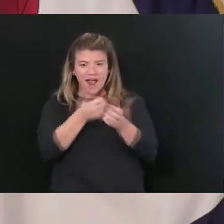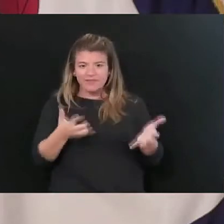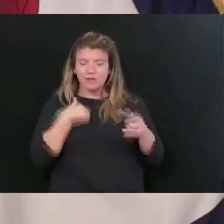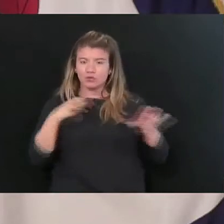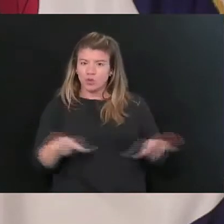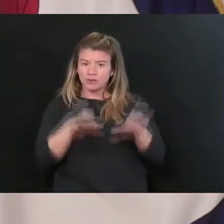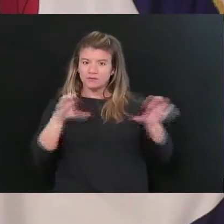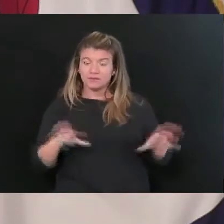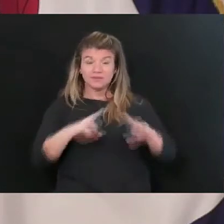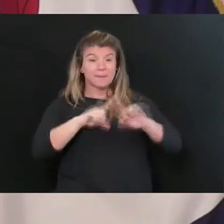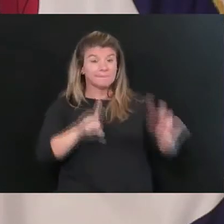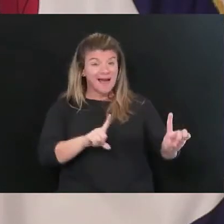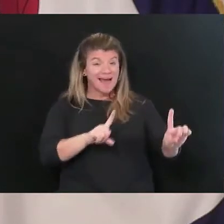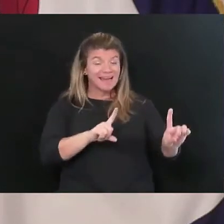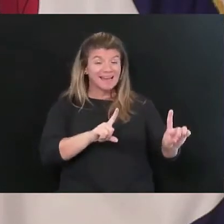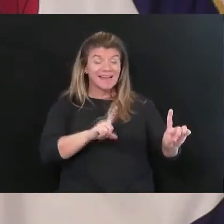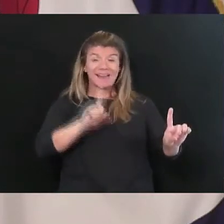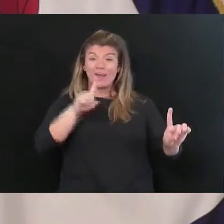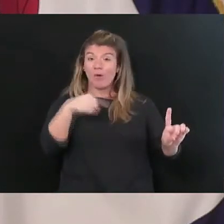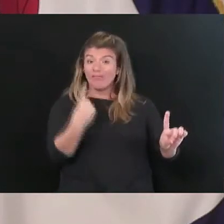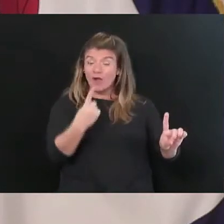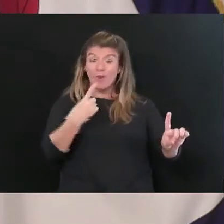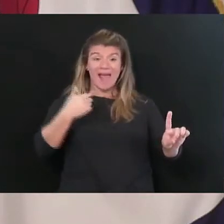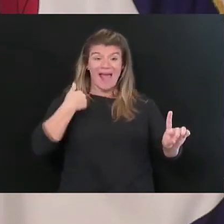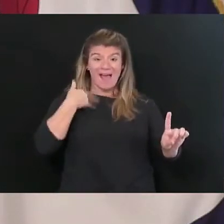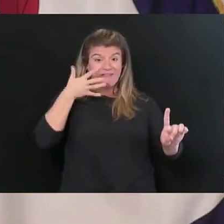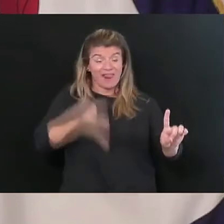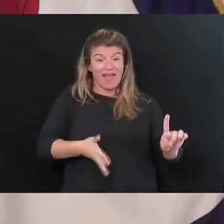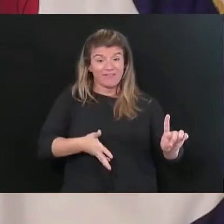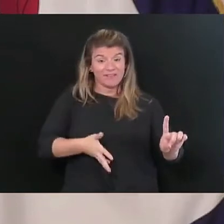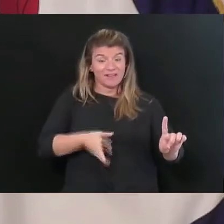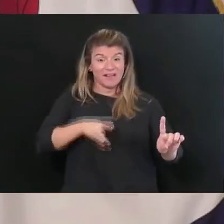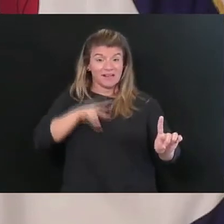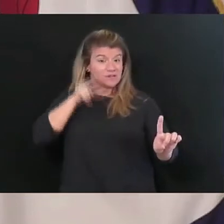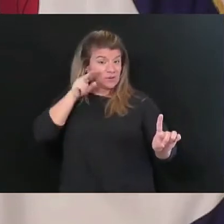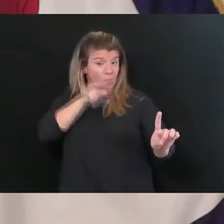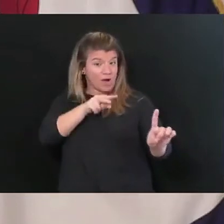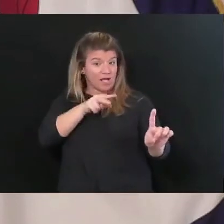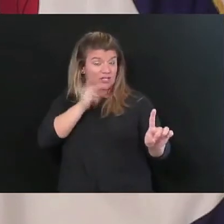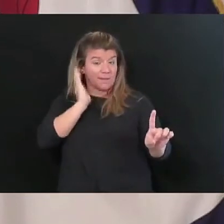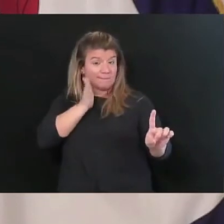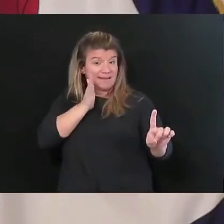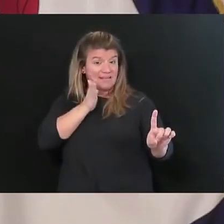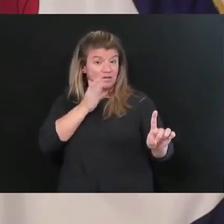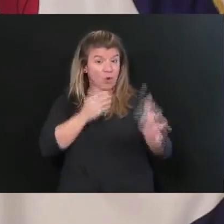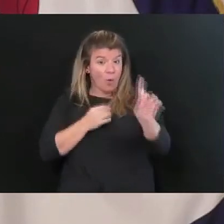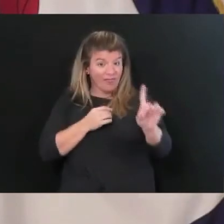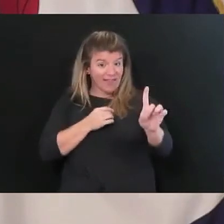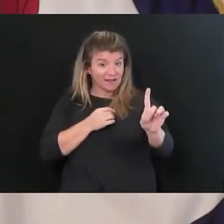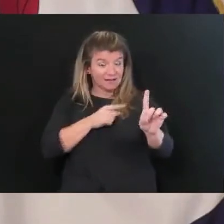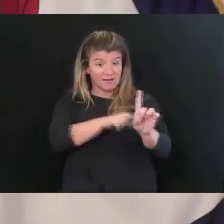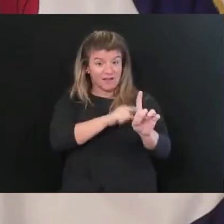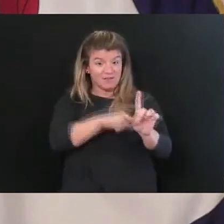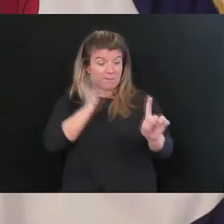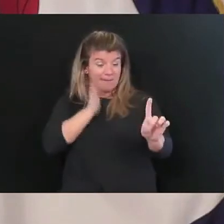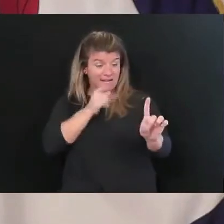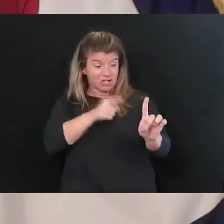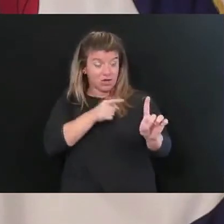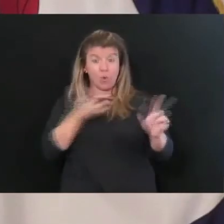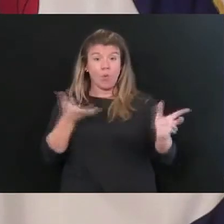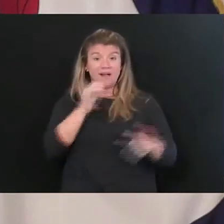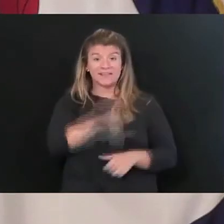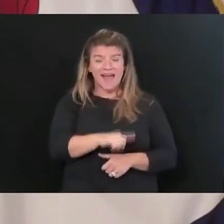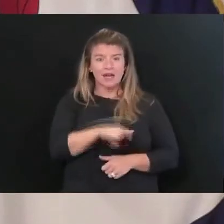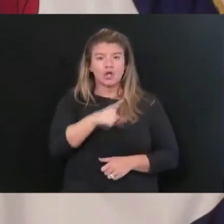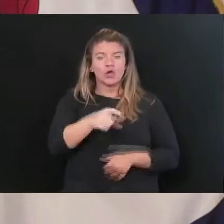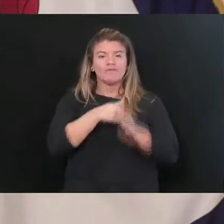way, but the only thing we've got to do is keep our eye on one thing, and that is this. If you do everything right, you